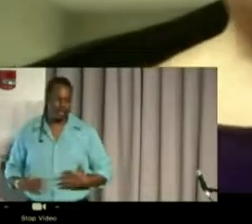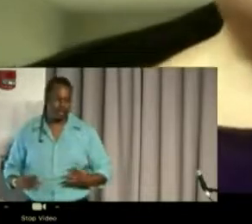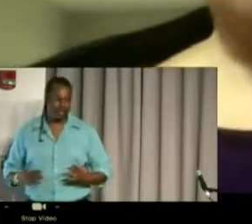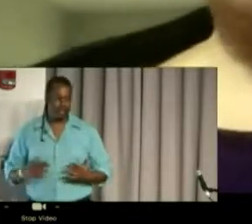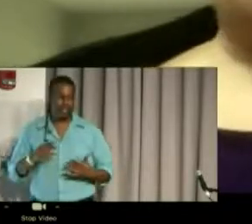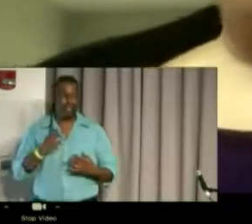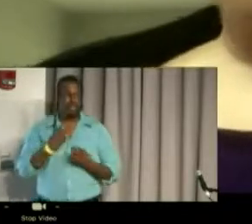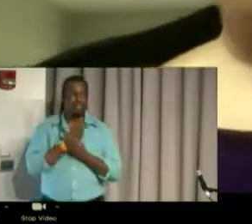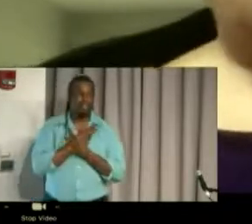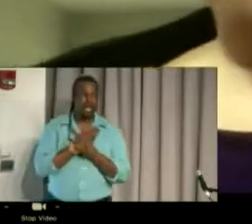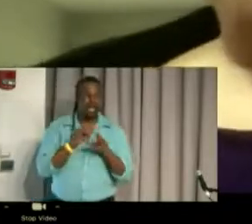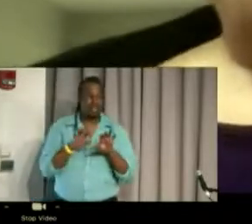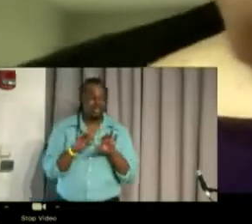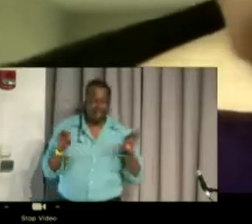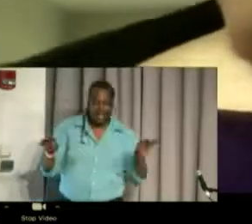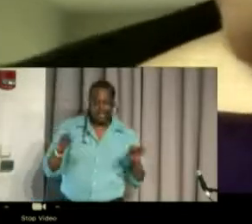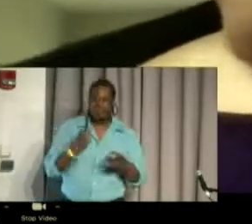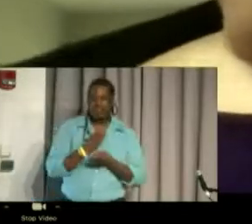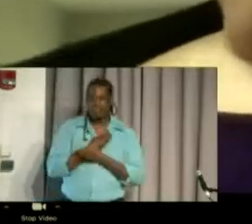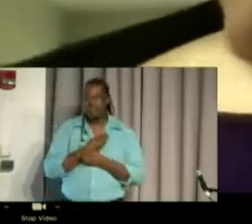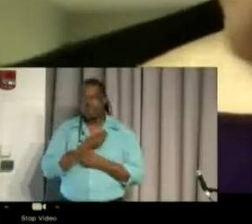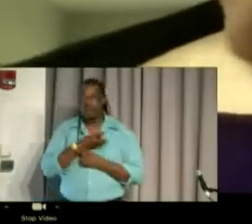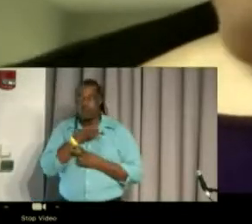toxic pipes and toxic water